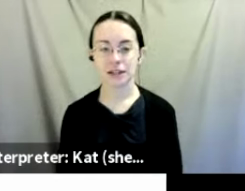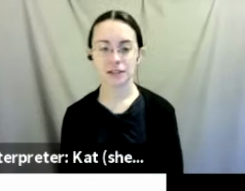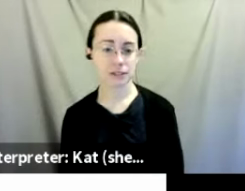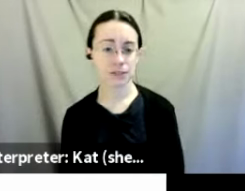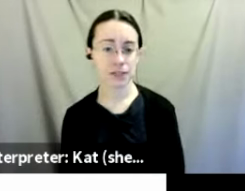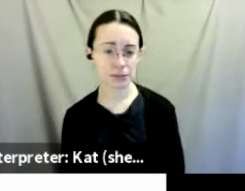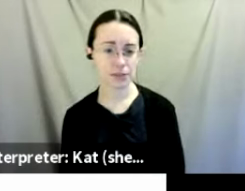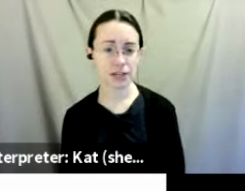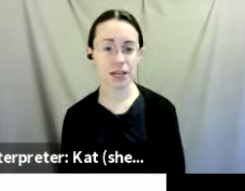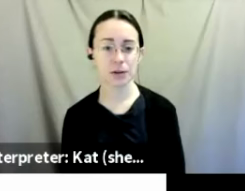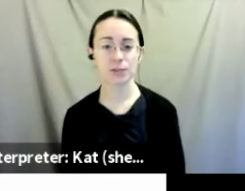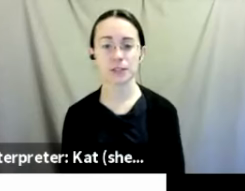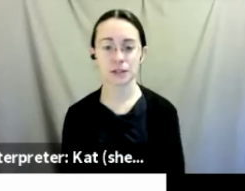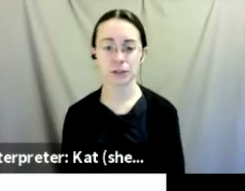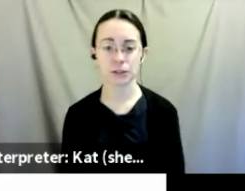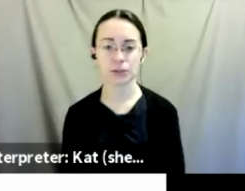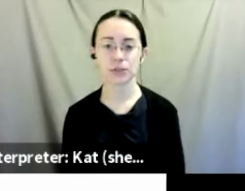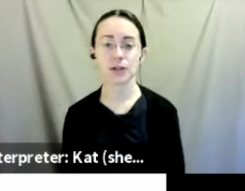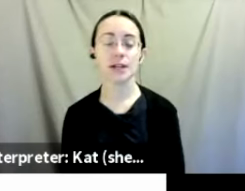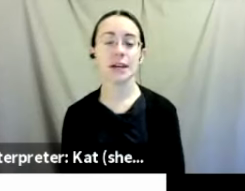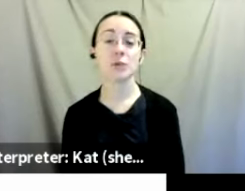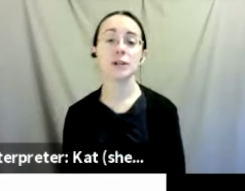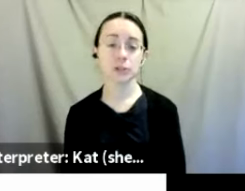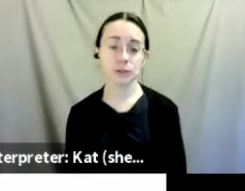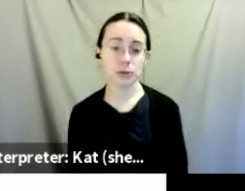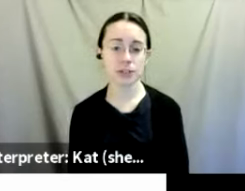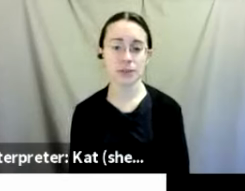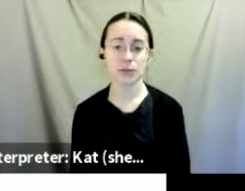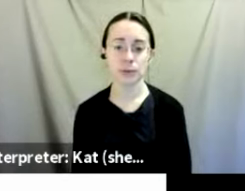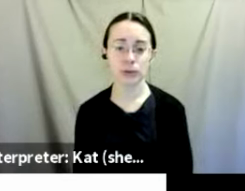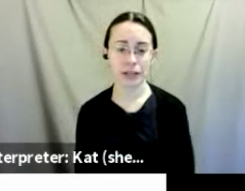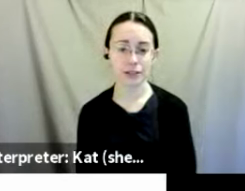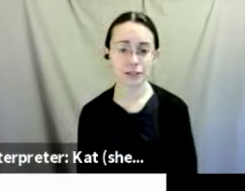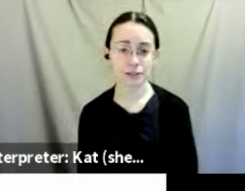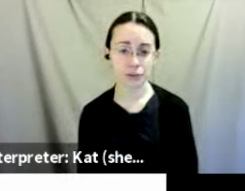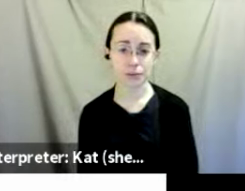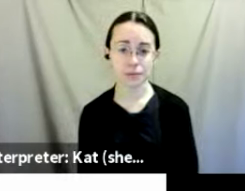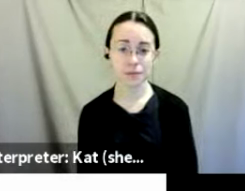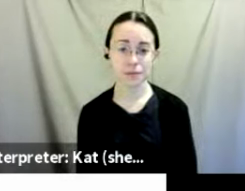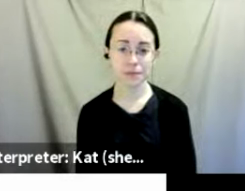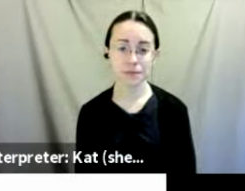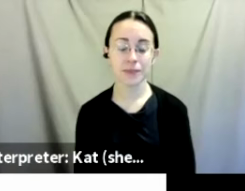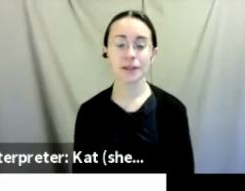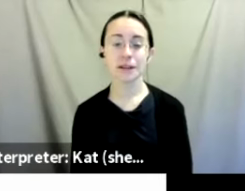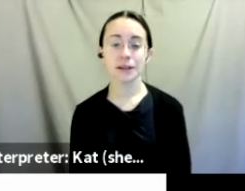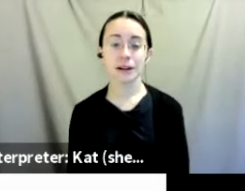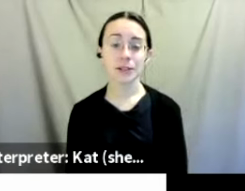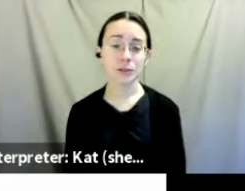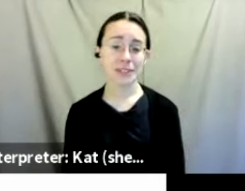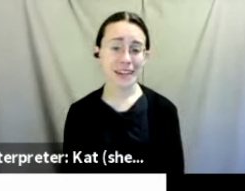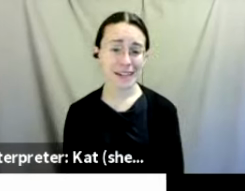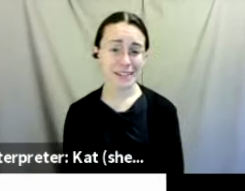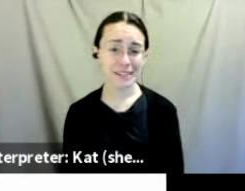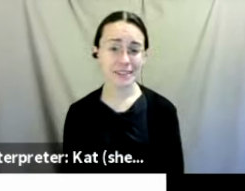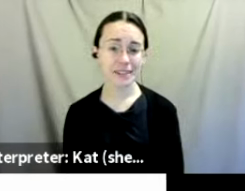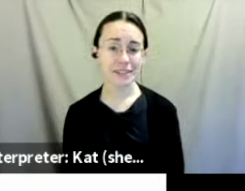data analysis of themes that came up from these interviews. And I will do a more in-depth formal analysis soon. I also